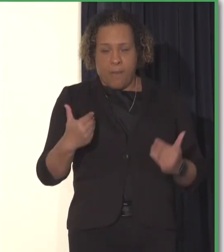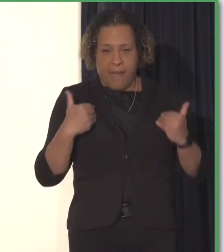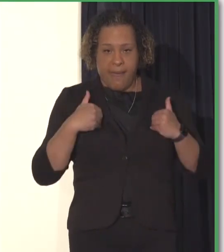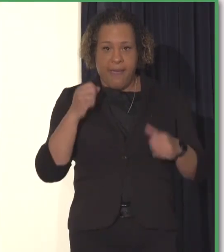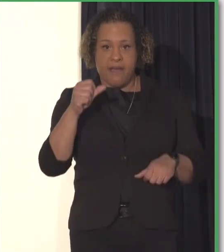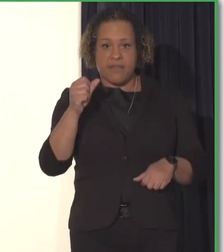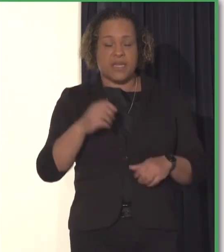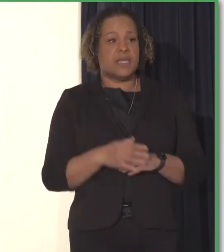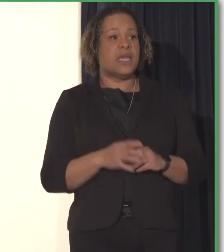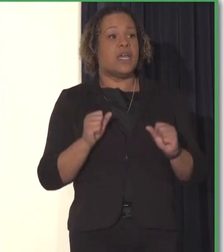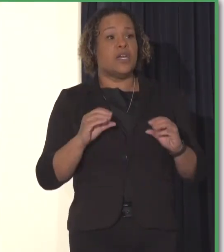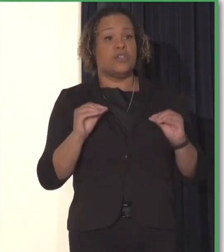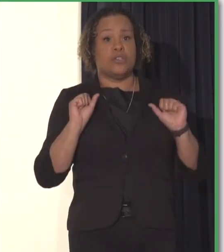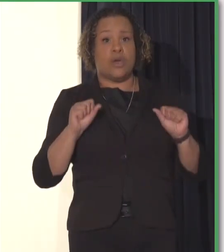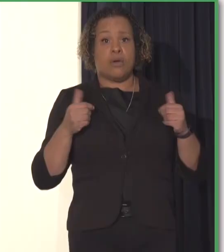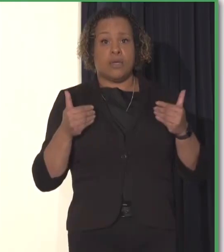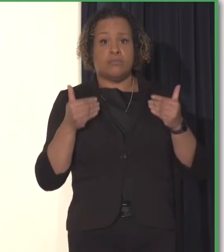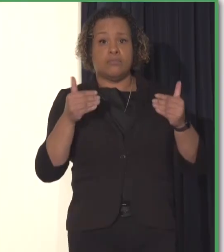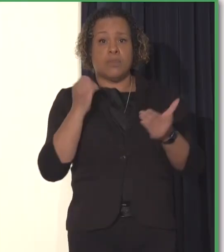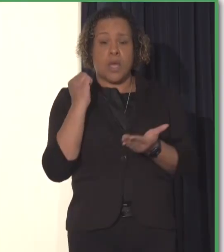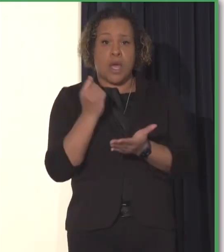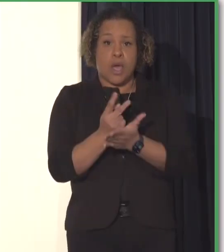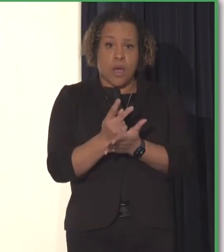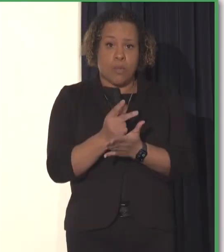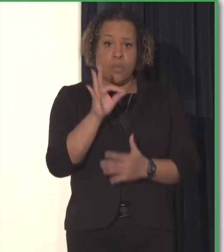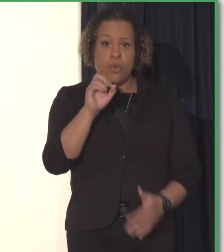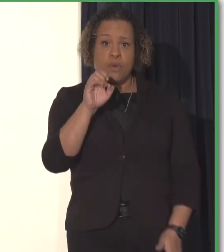I entertain a motion for the approval of the February 20th,